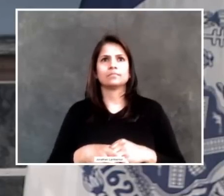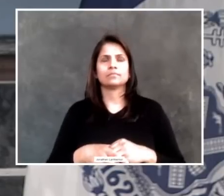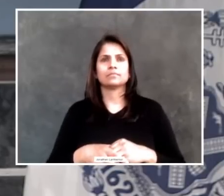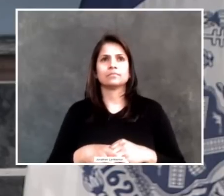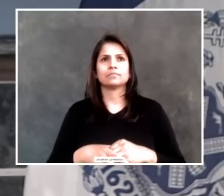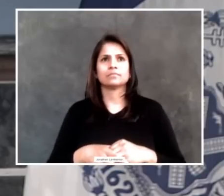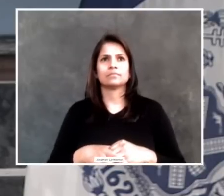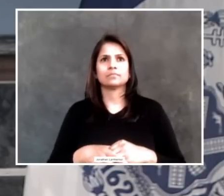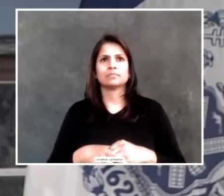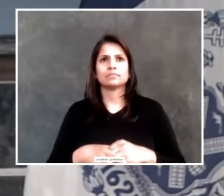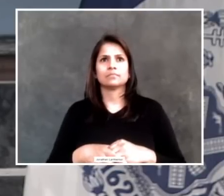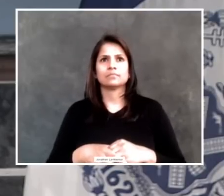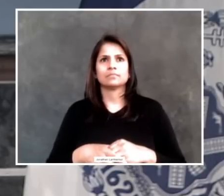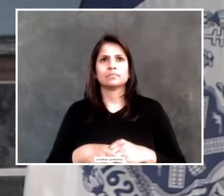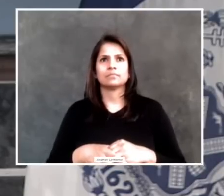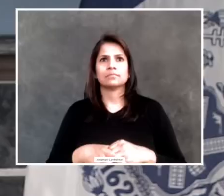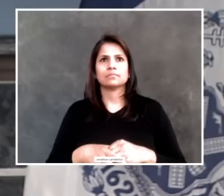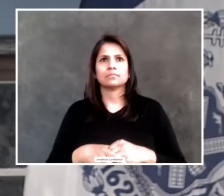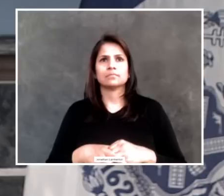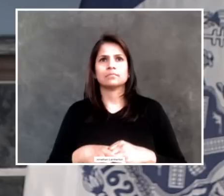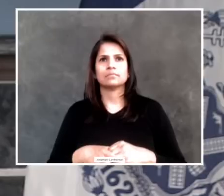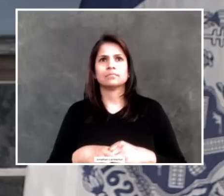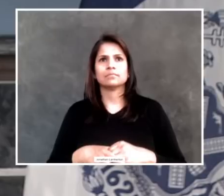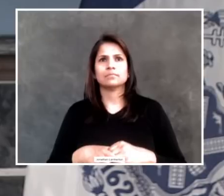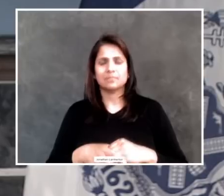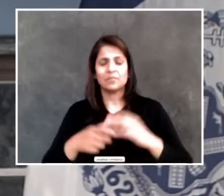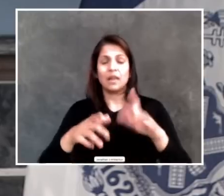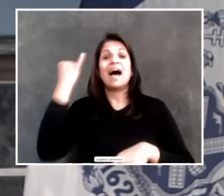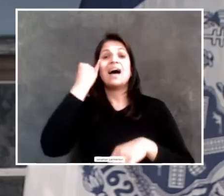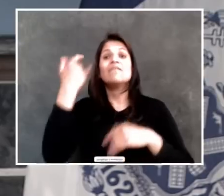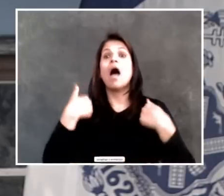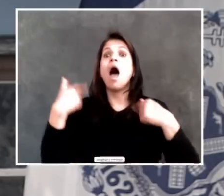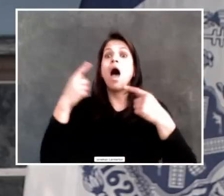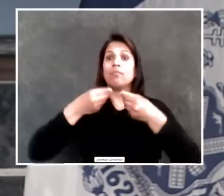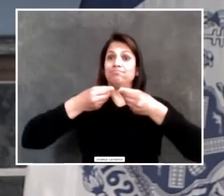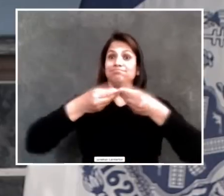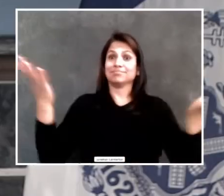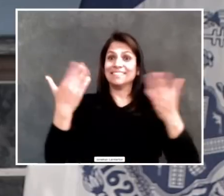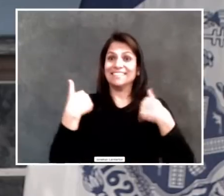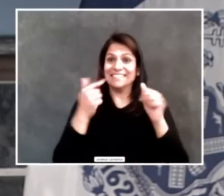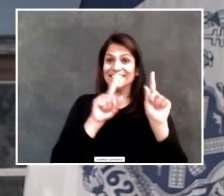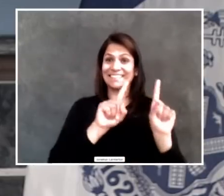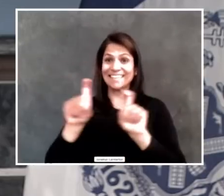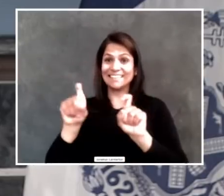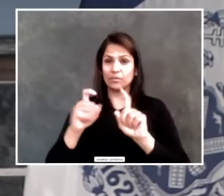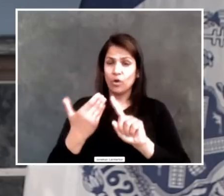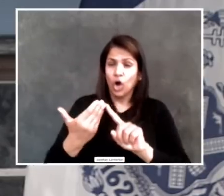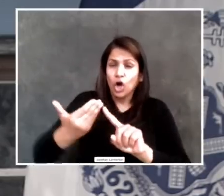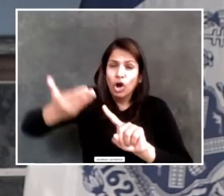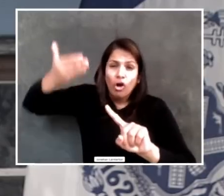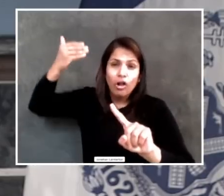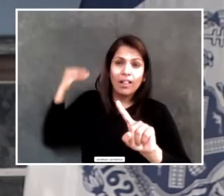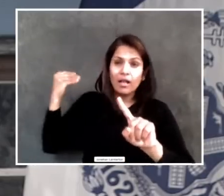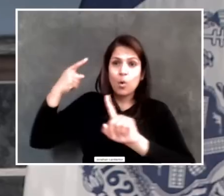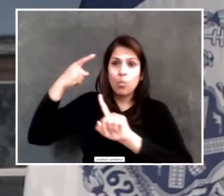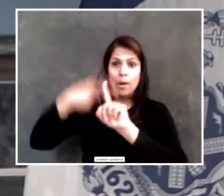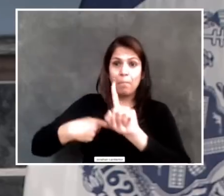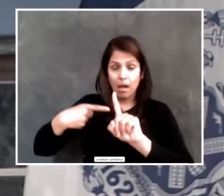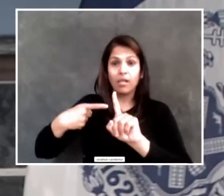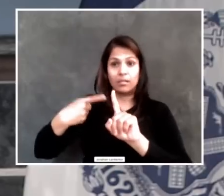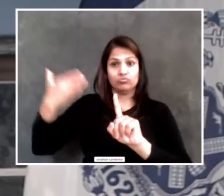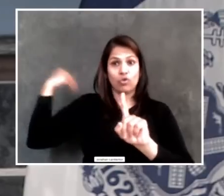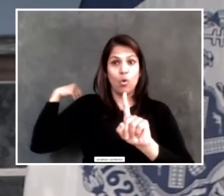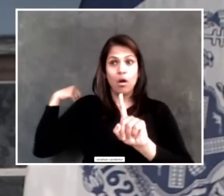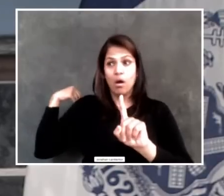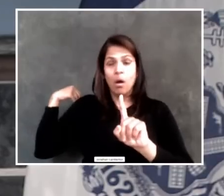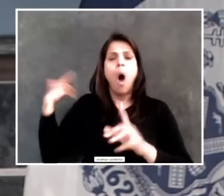future, we will have extraordinary tools to lock down the situation and protect people going forward. But